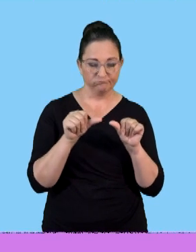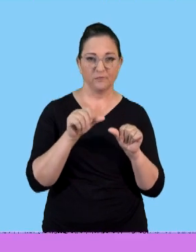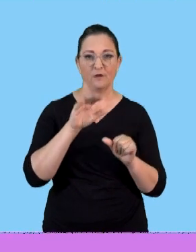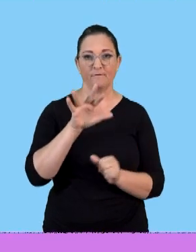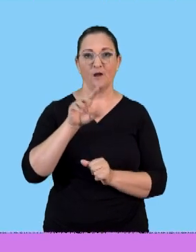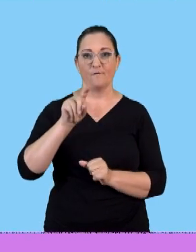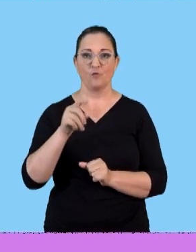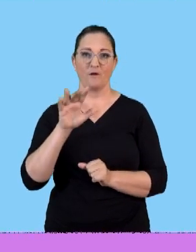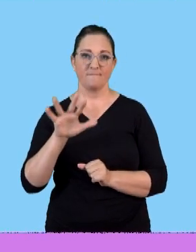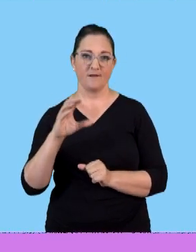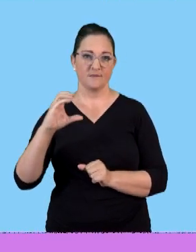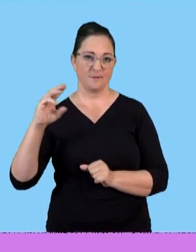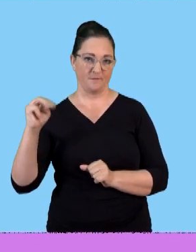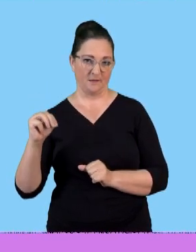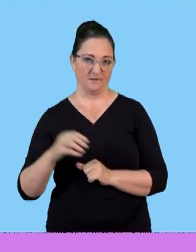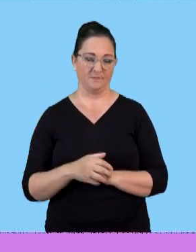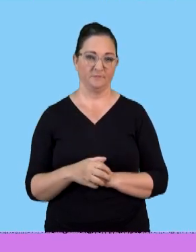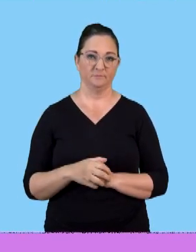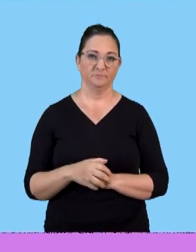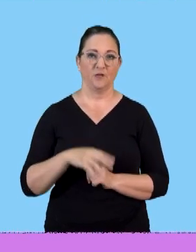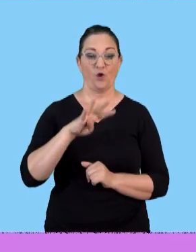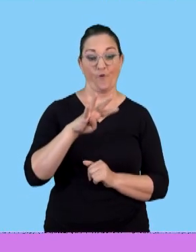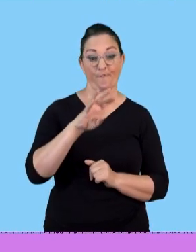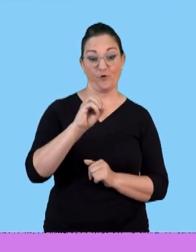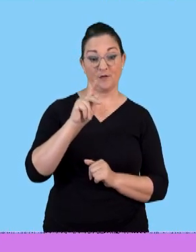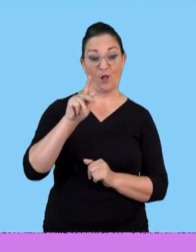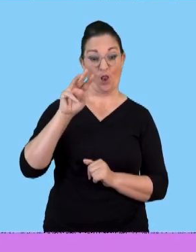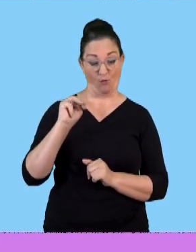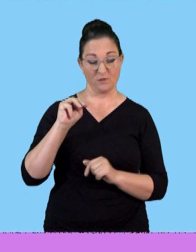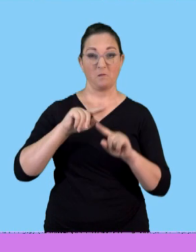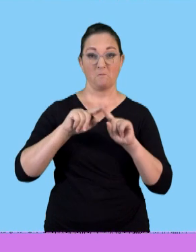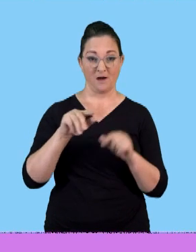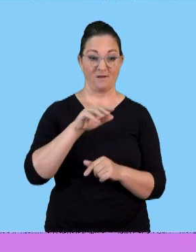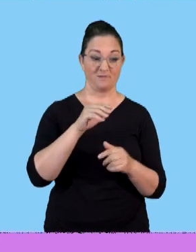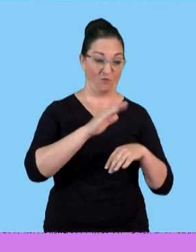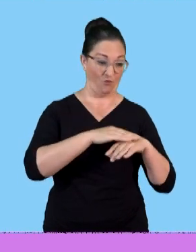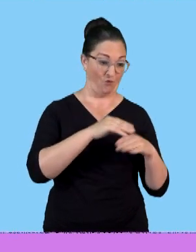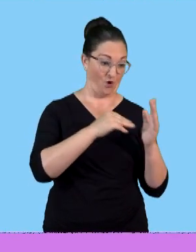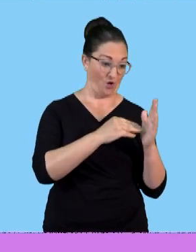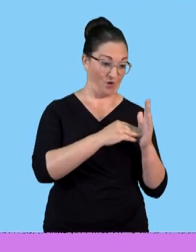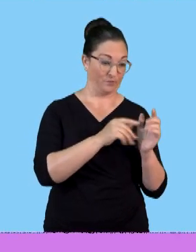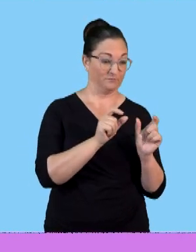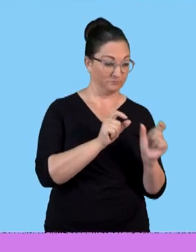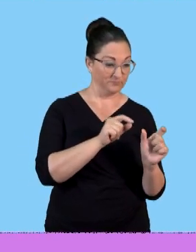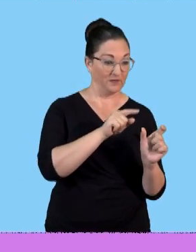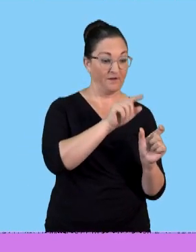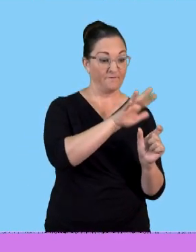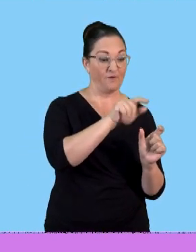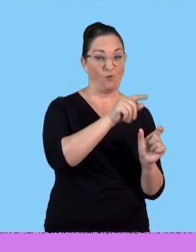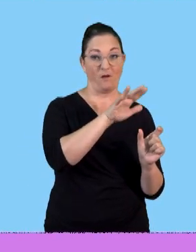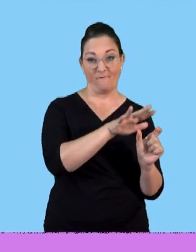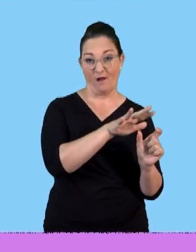is 5,5 centimeters. So 40 kilometers, 5,5 centimeters on the map. This time